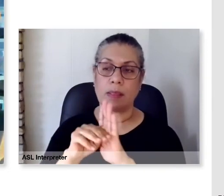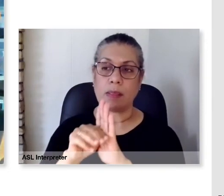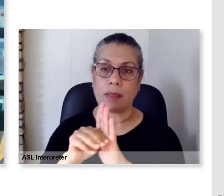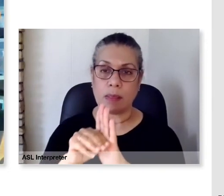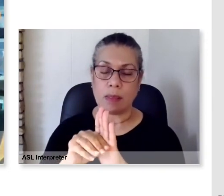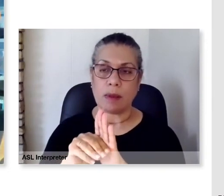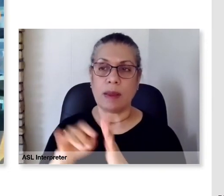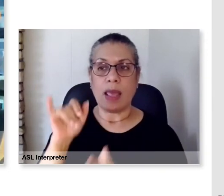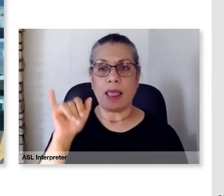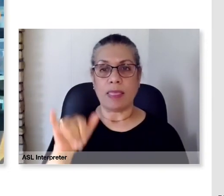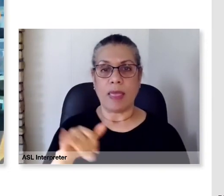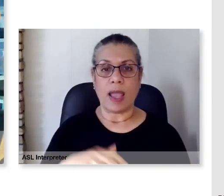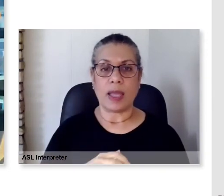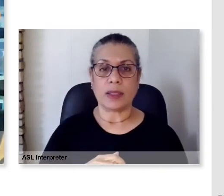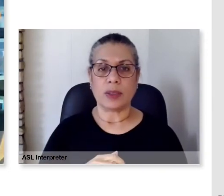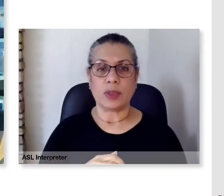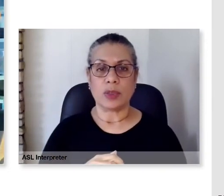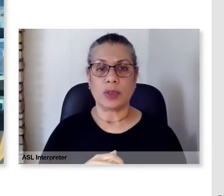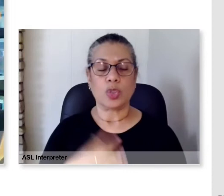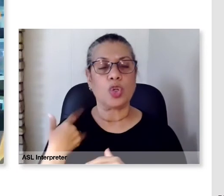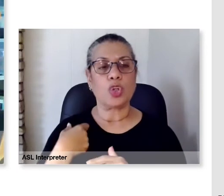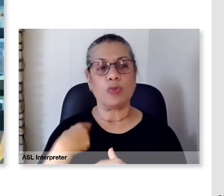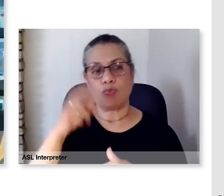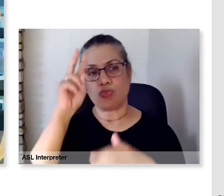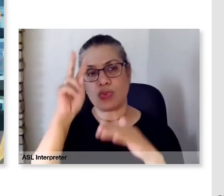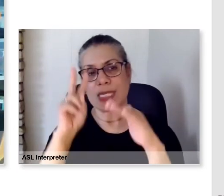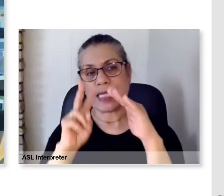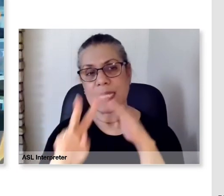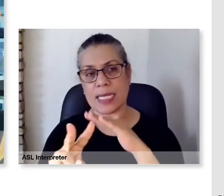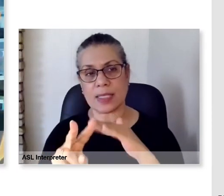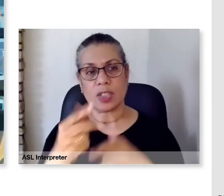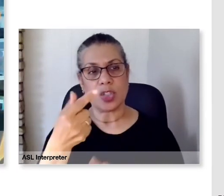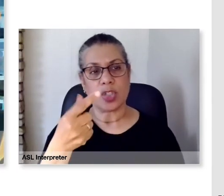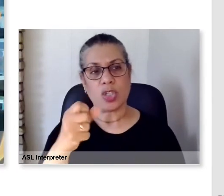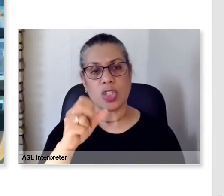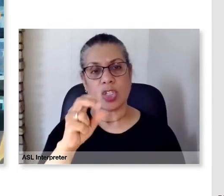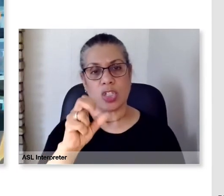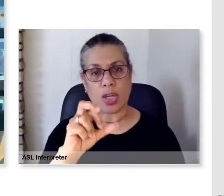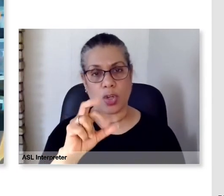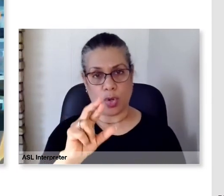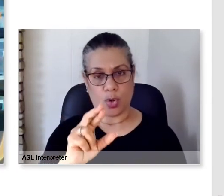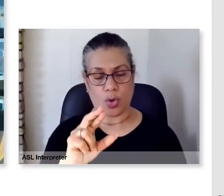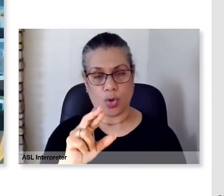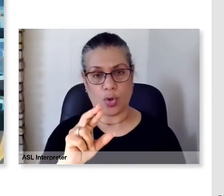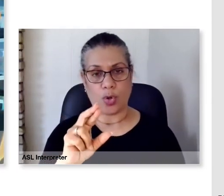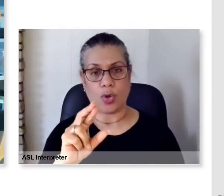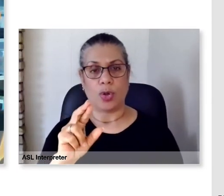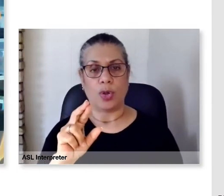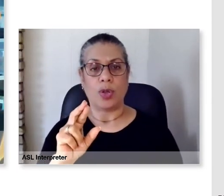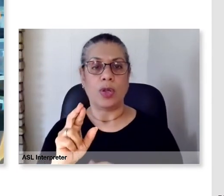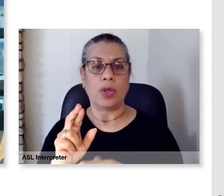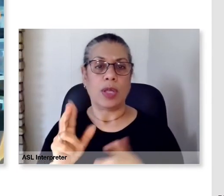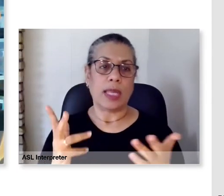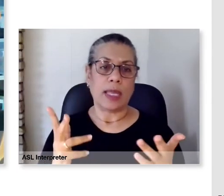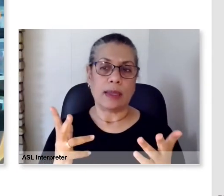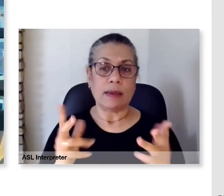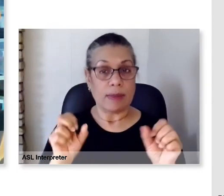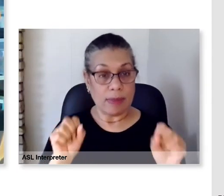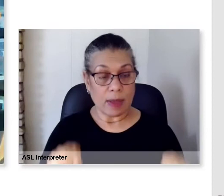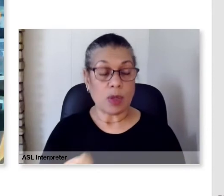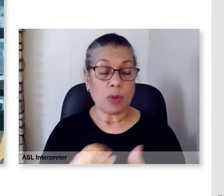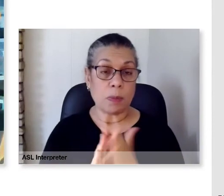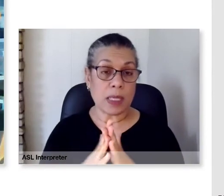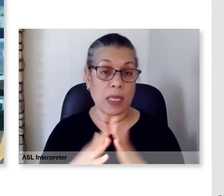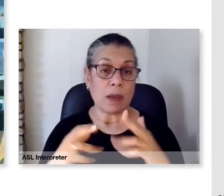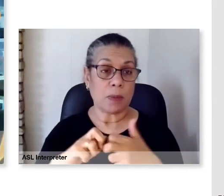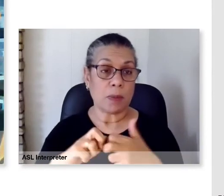to, or sort of predicting the gender in a very binary way, which we know is very problematic, either it's a male